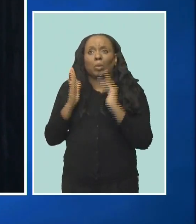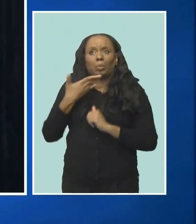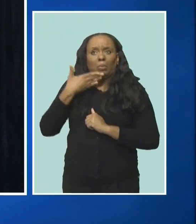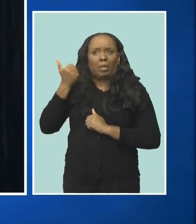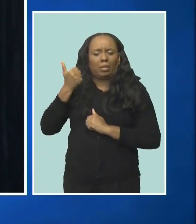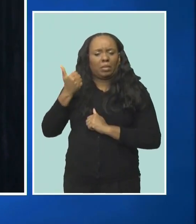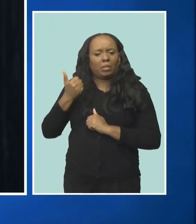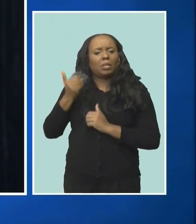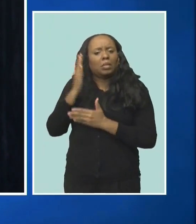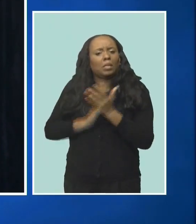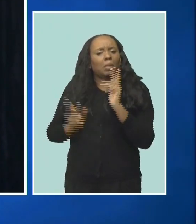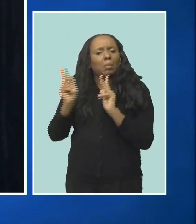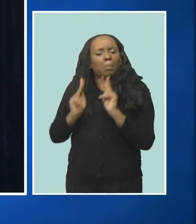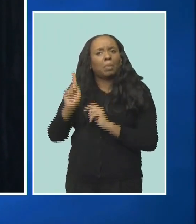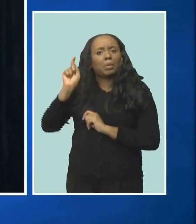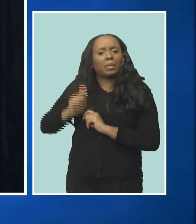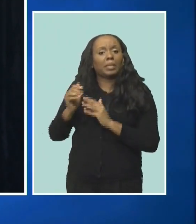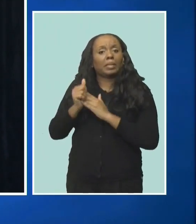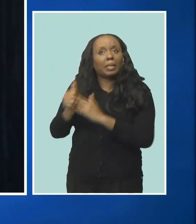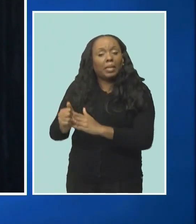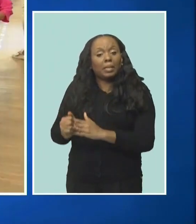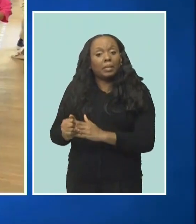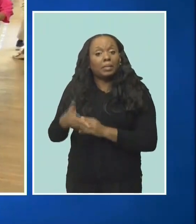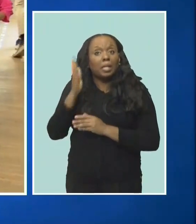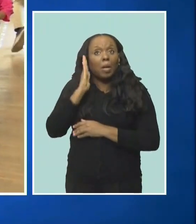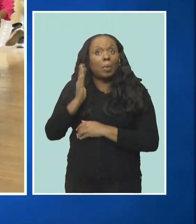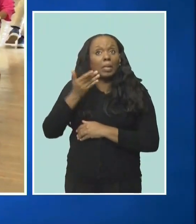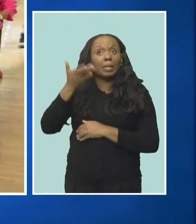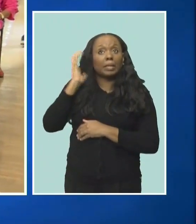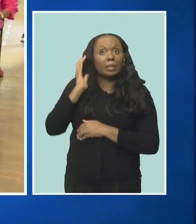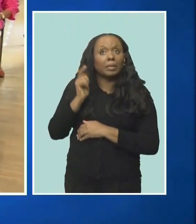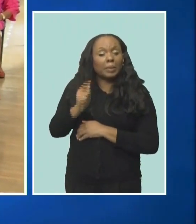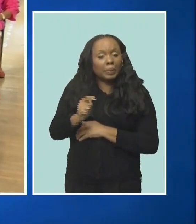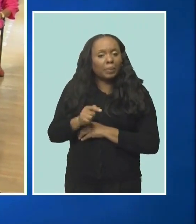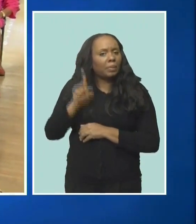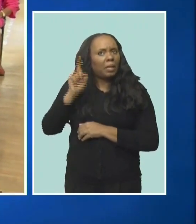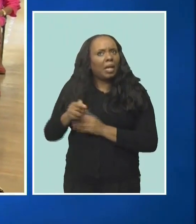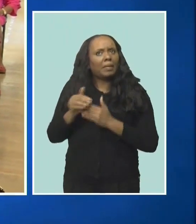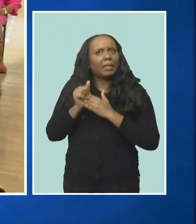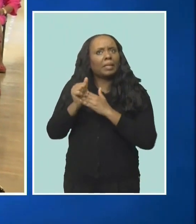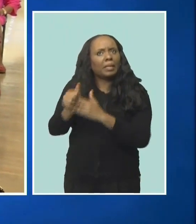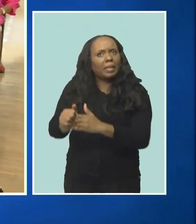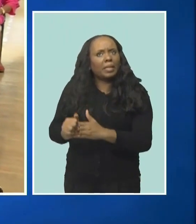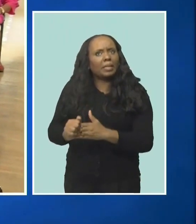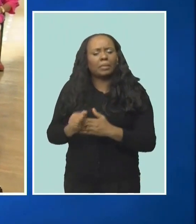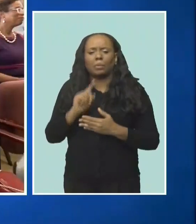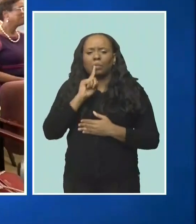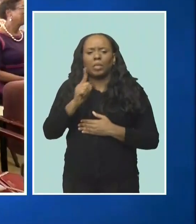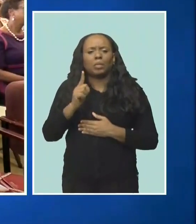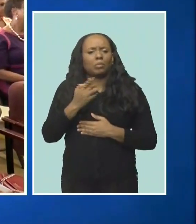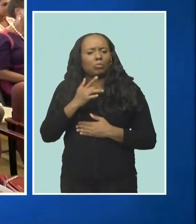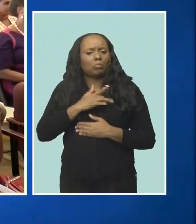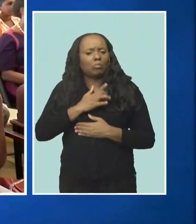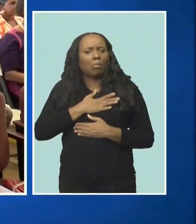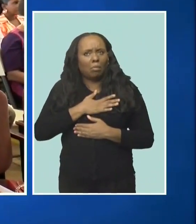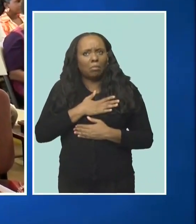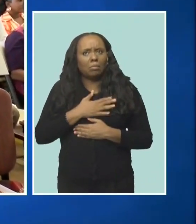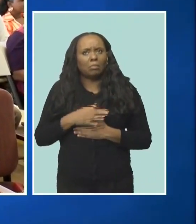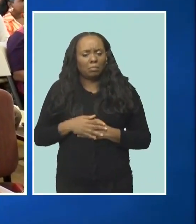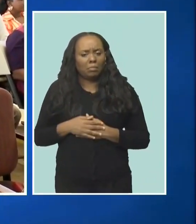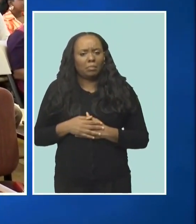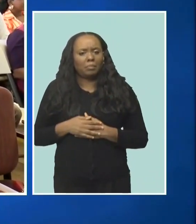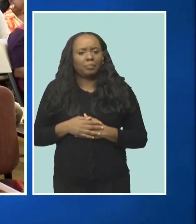want guidance, and they will listen to you once you guide them, and they know that you are sincere. And let us work.